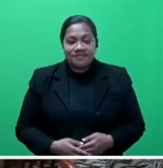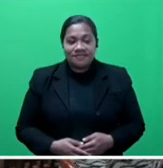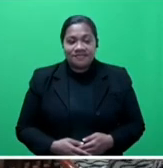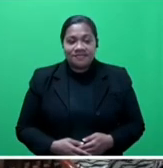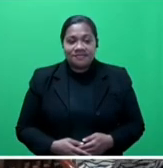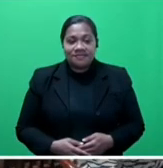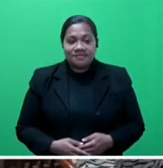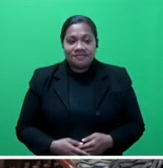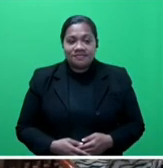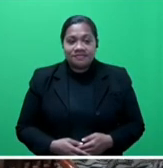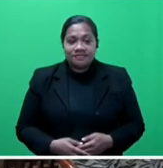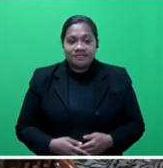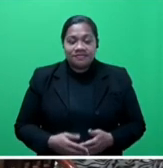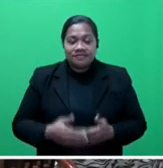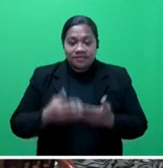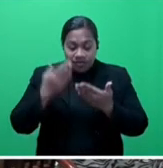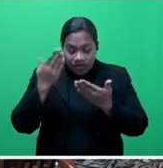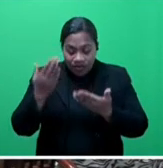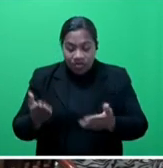the Honourable Prime Minister,